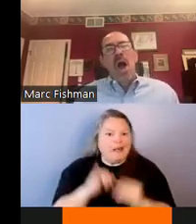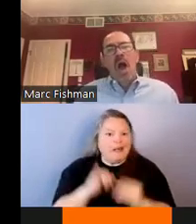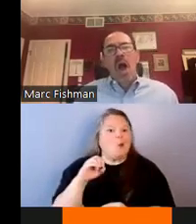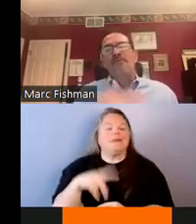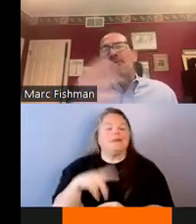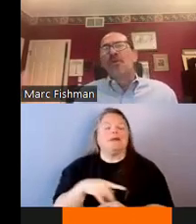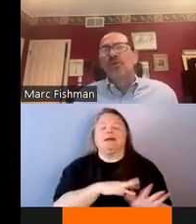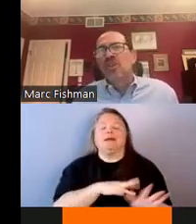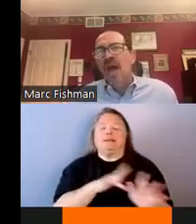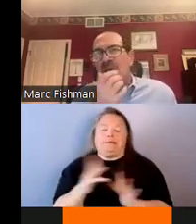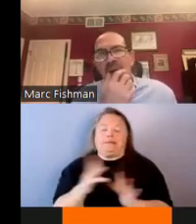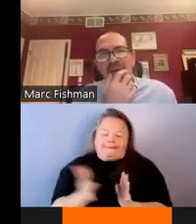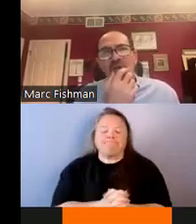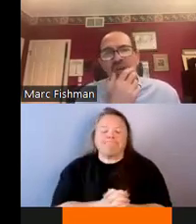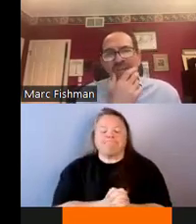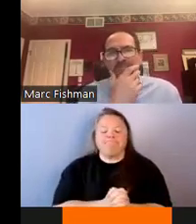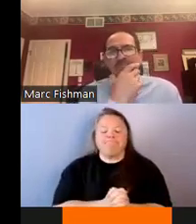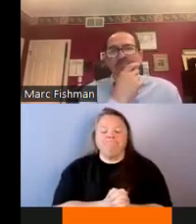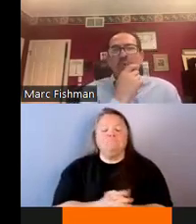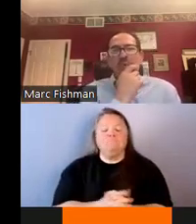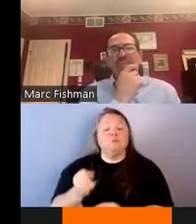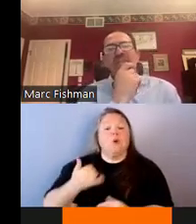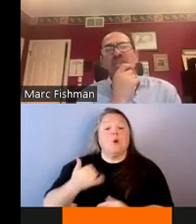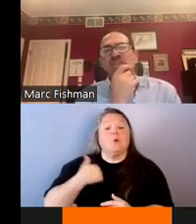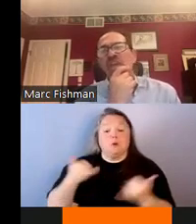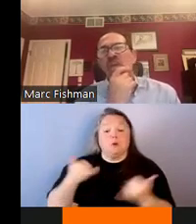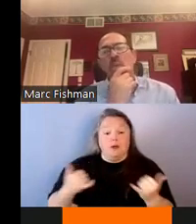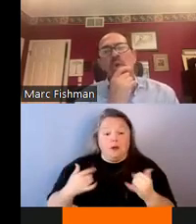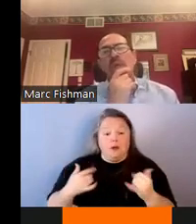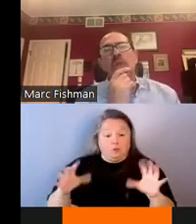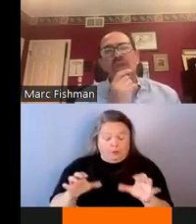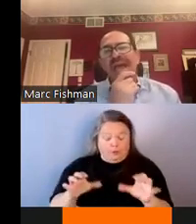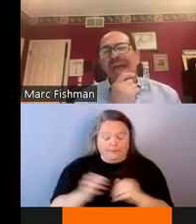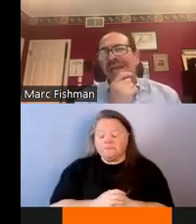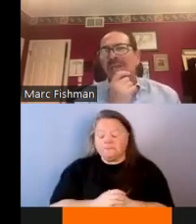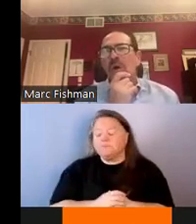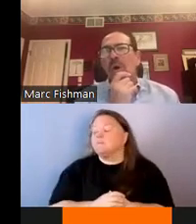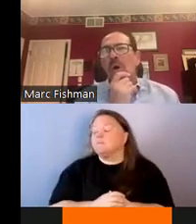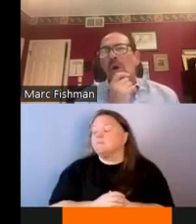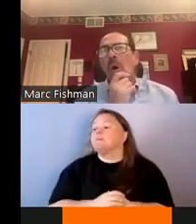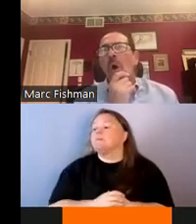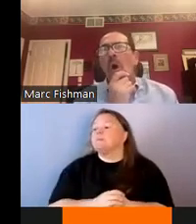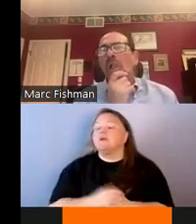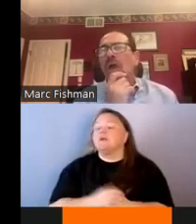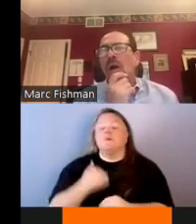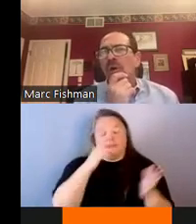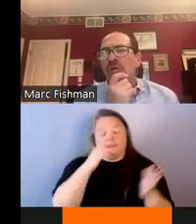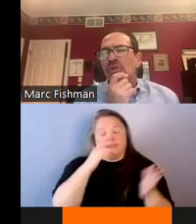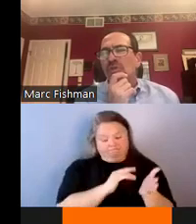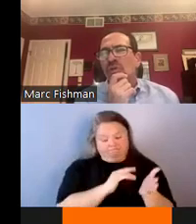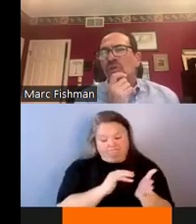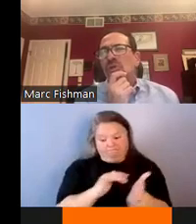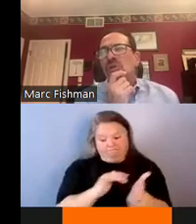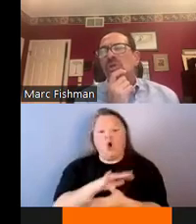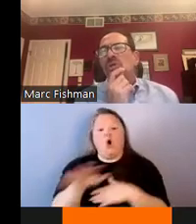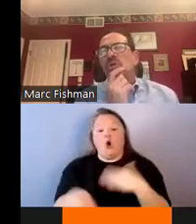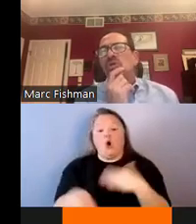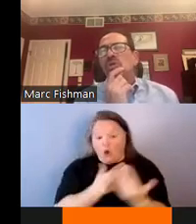So a further step on my journey, we did a study where we looked at all